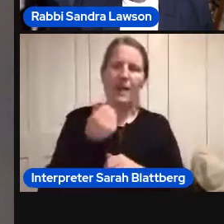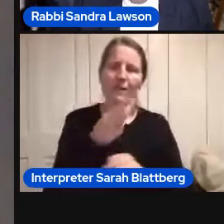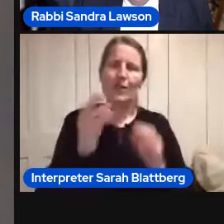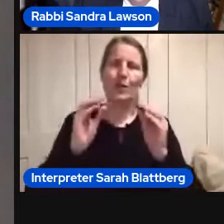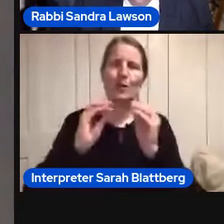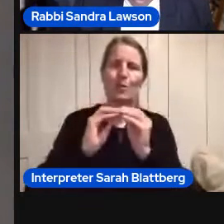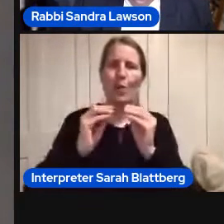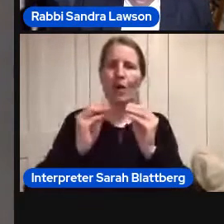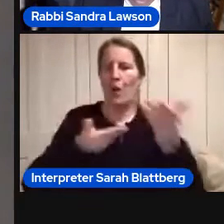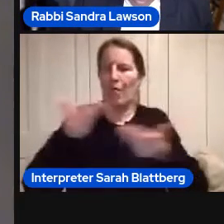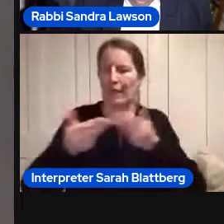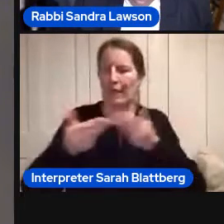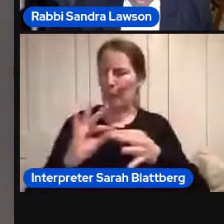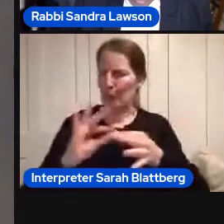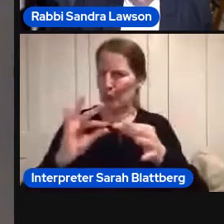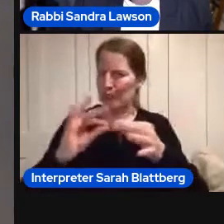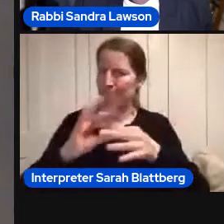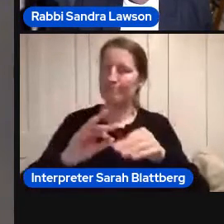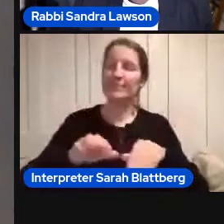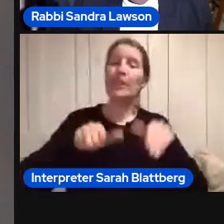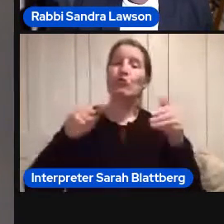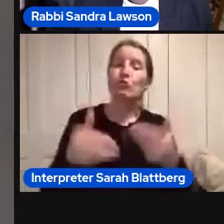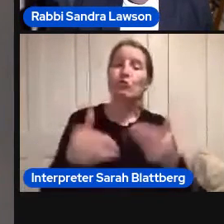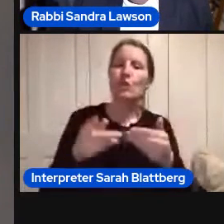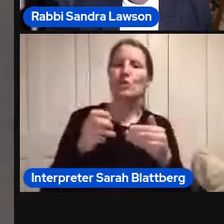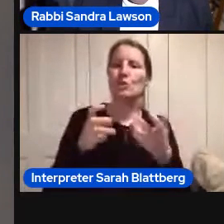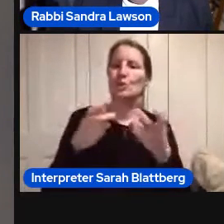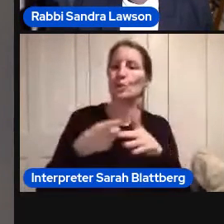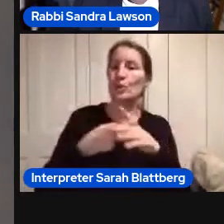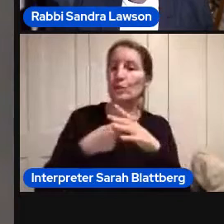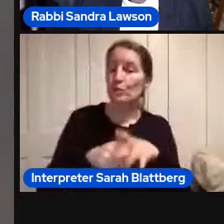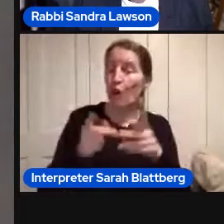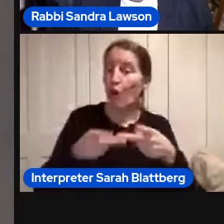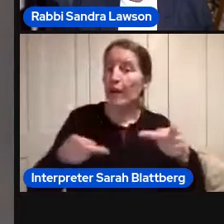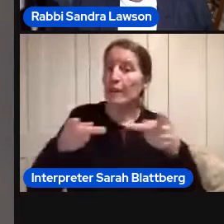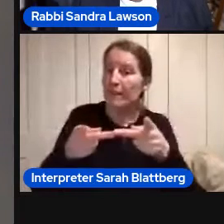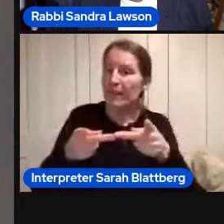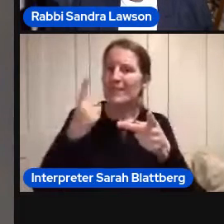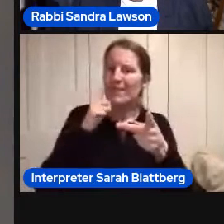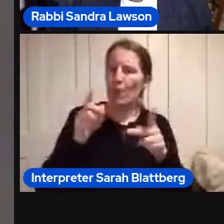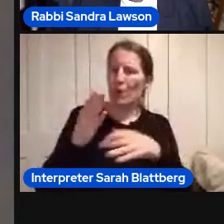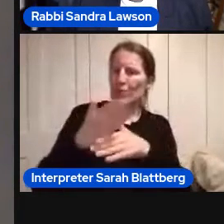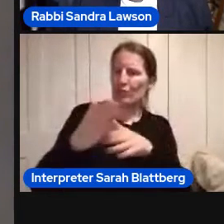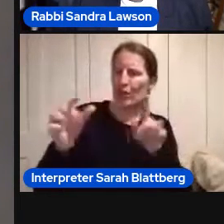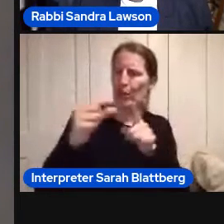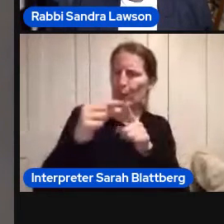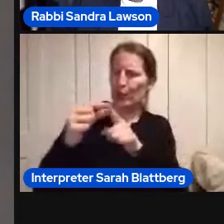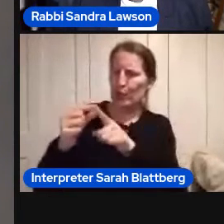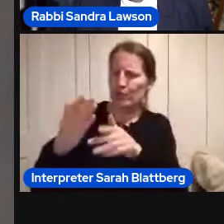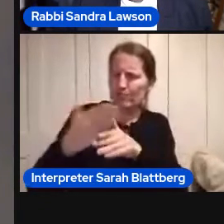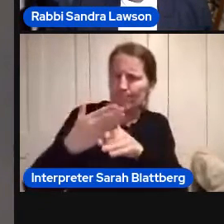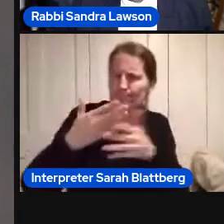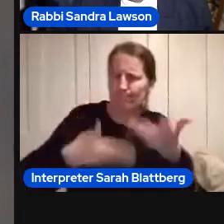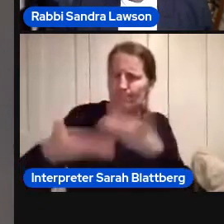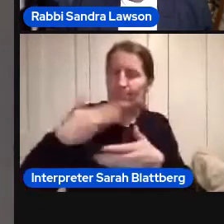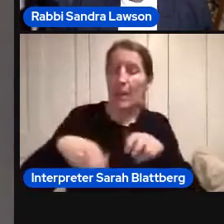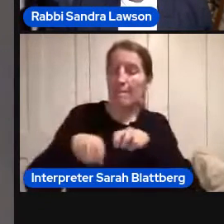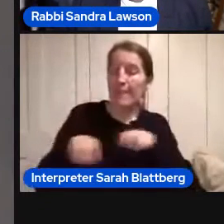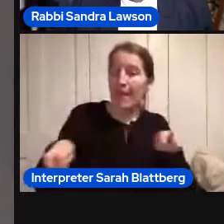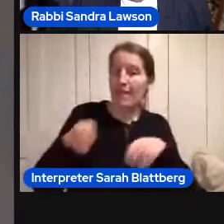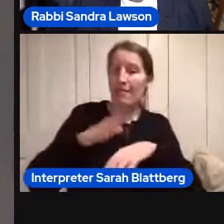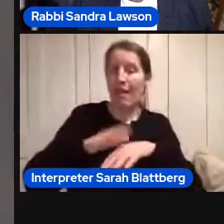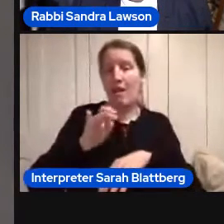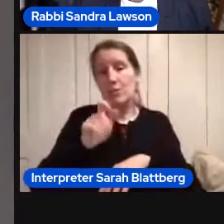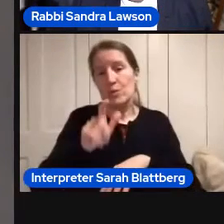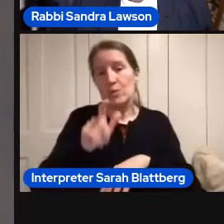words of welcome, an introduction to a starting place for shared language around Jedi values, a special panel for social, racial,